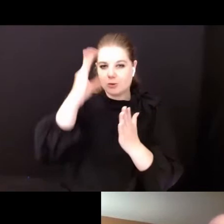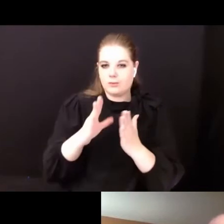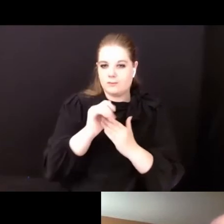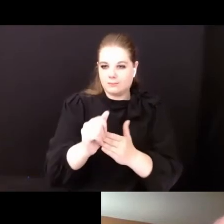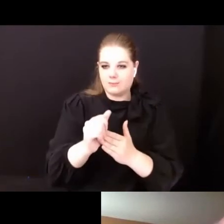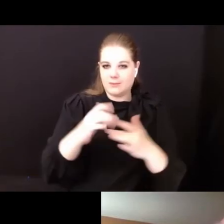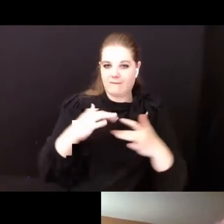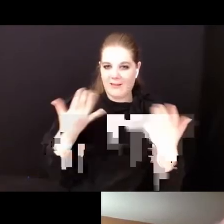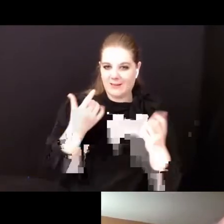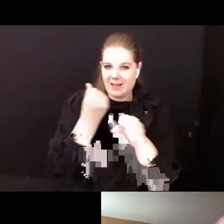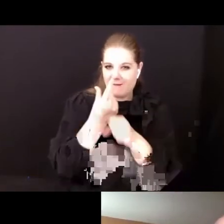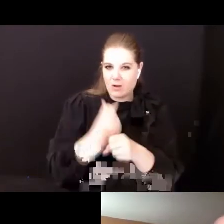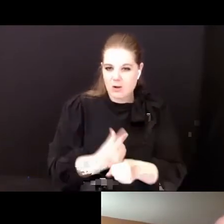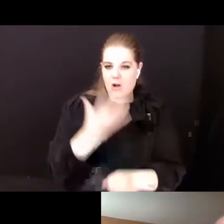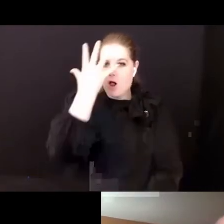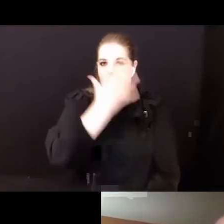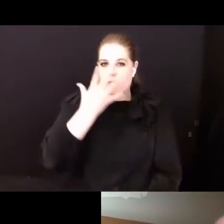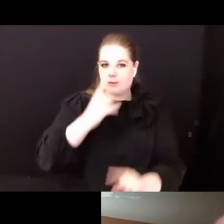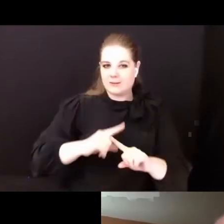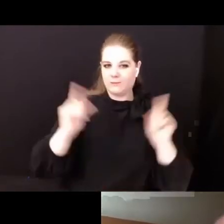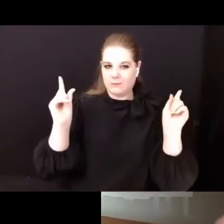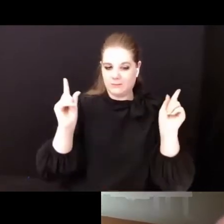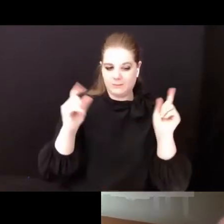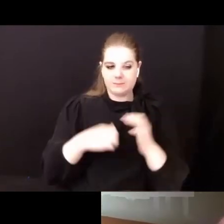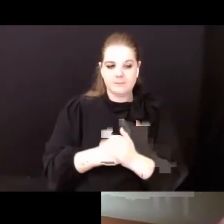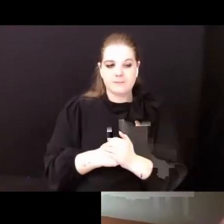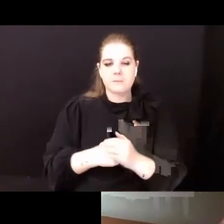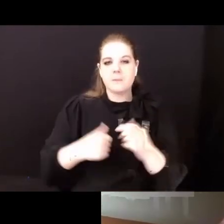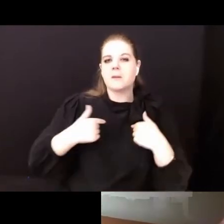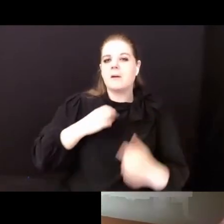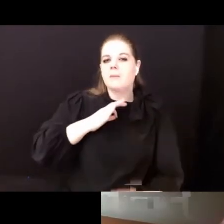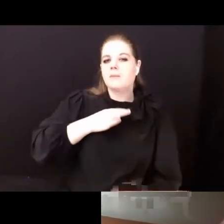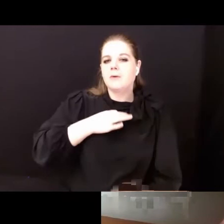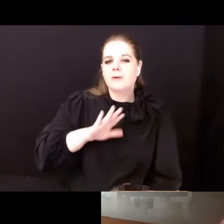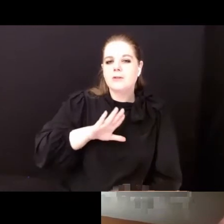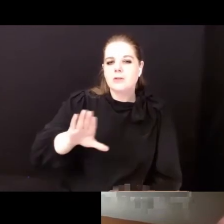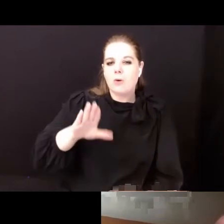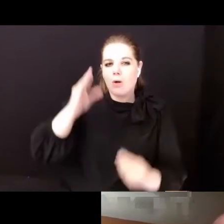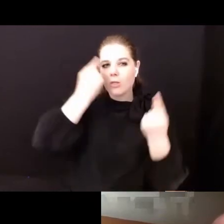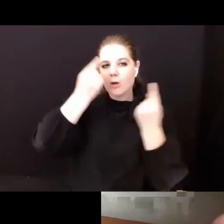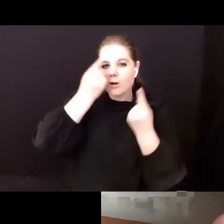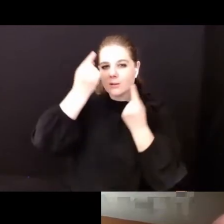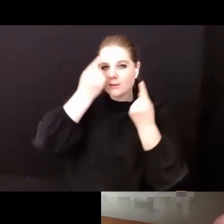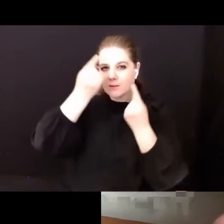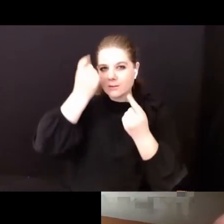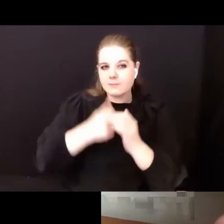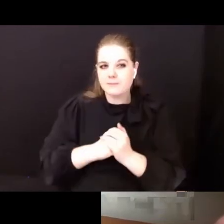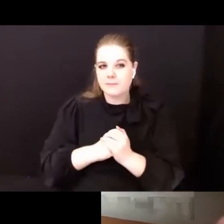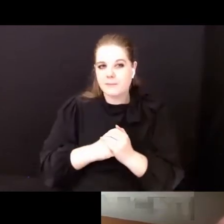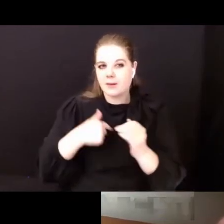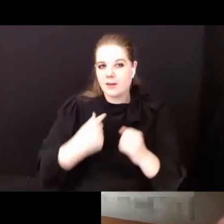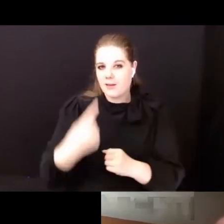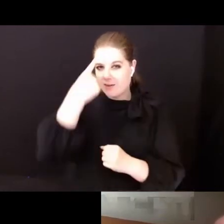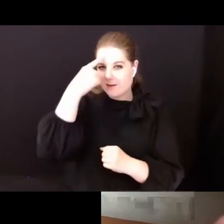different. And I'm just wondering what your thoughts are from, I think this is our 9th ability